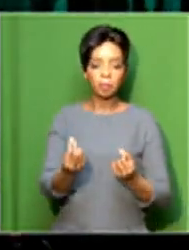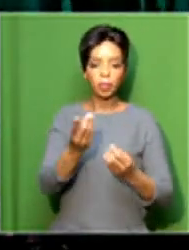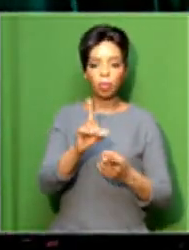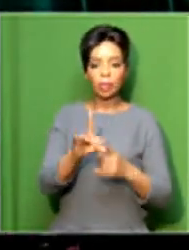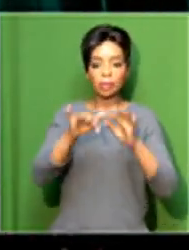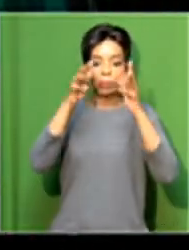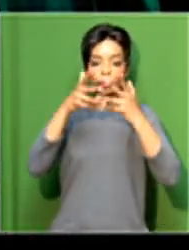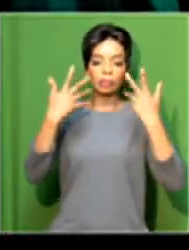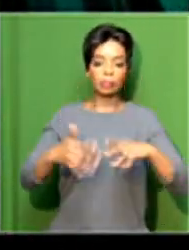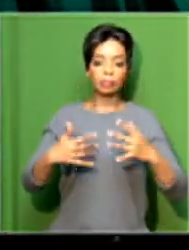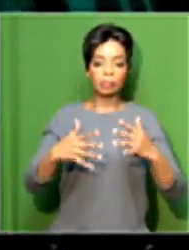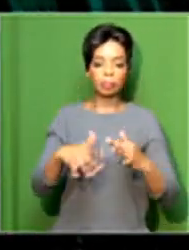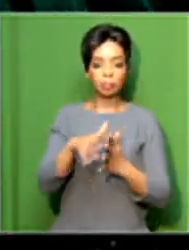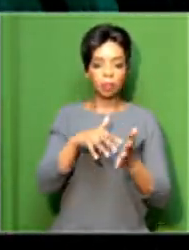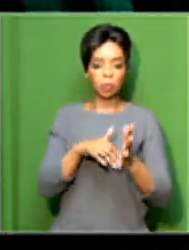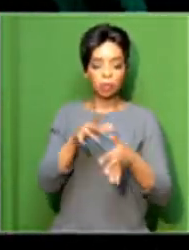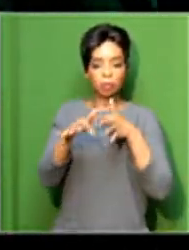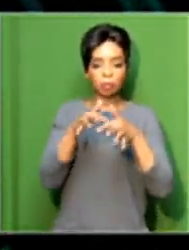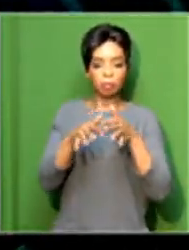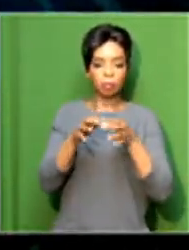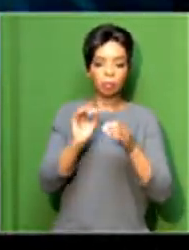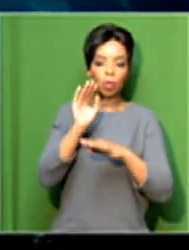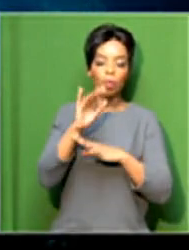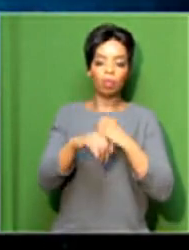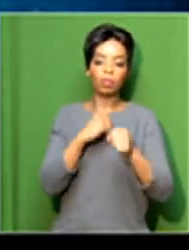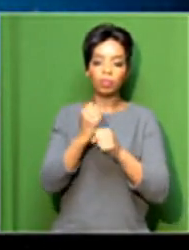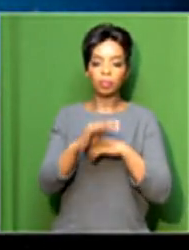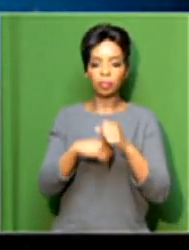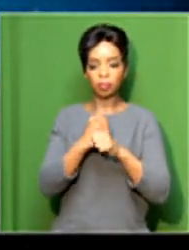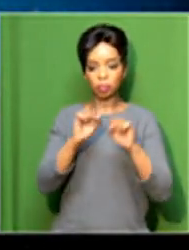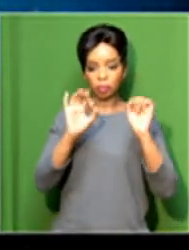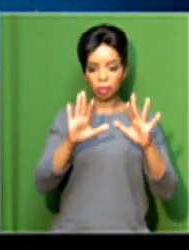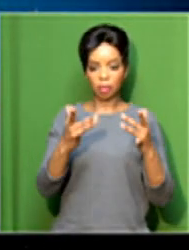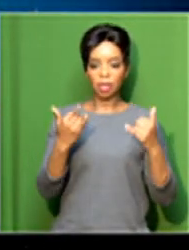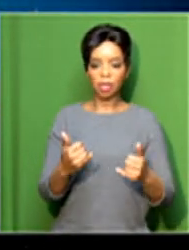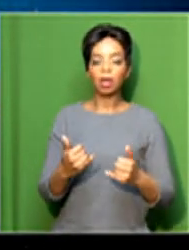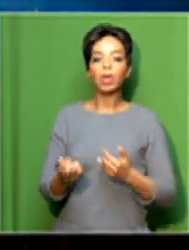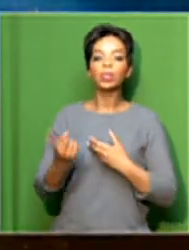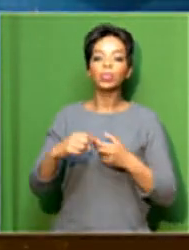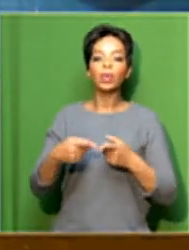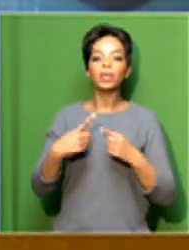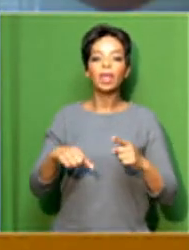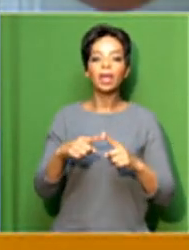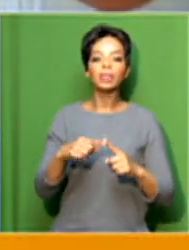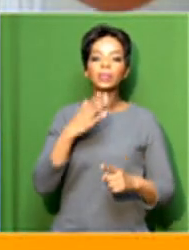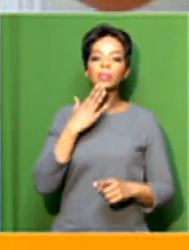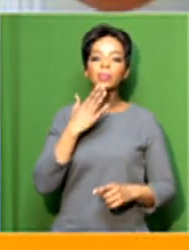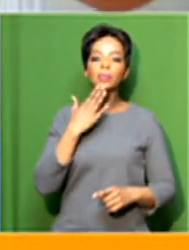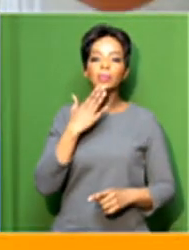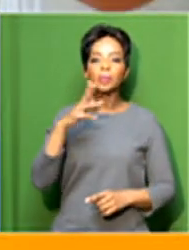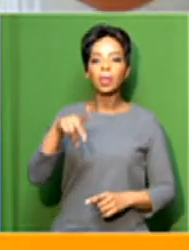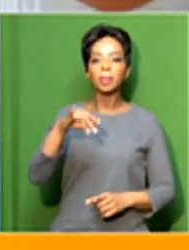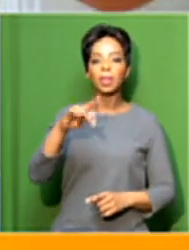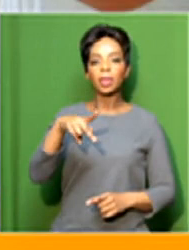for over a decade. And to tell us more about this, we are joined on Skype by South African natural history filmmaker, ocean